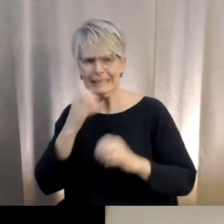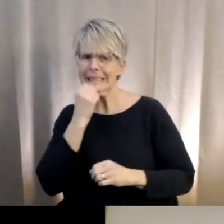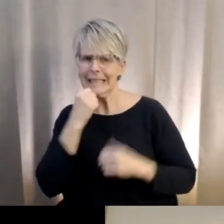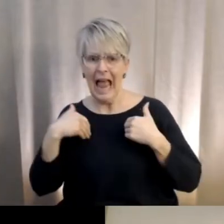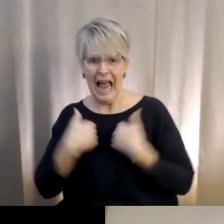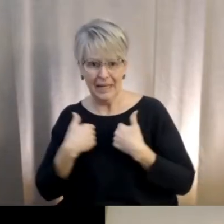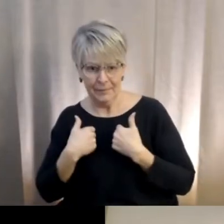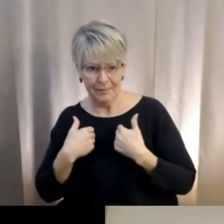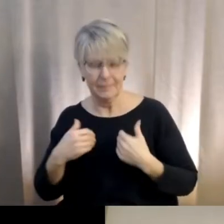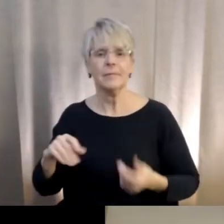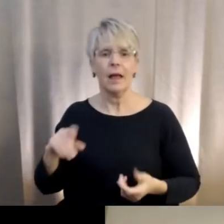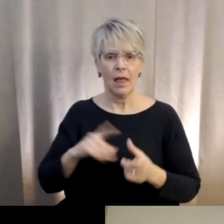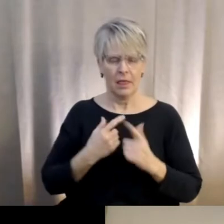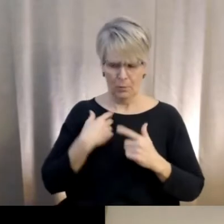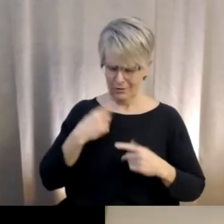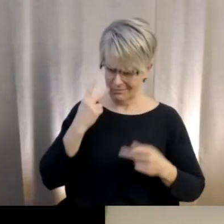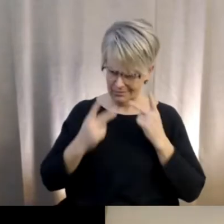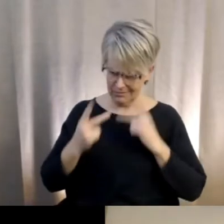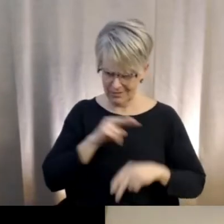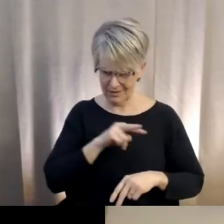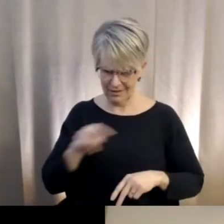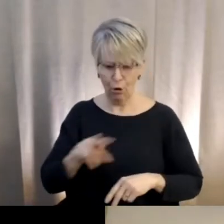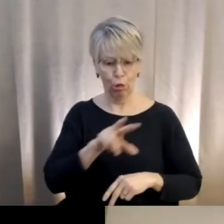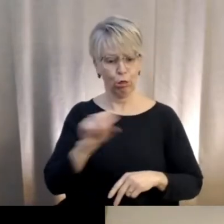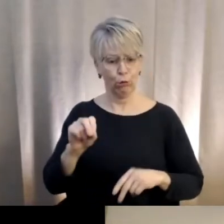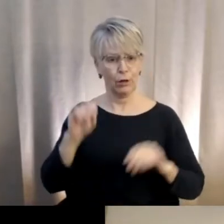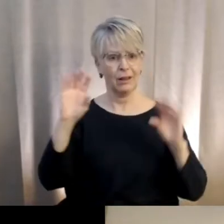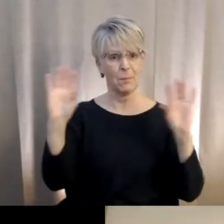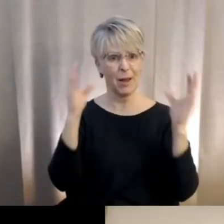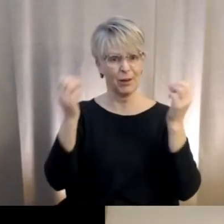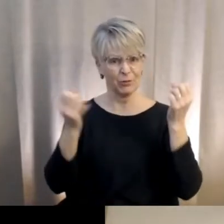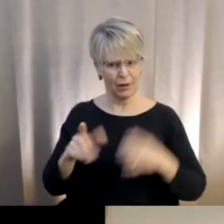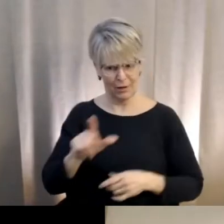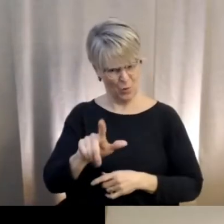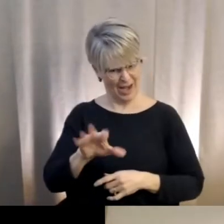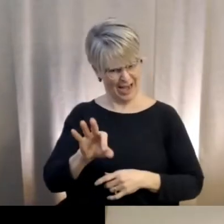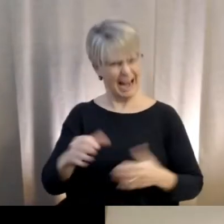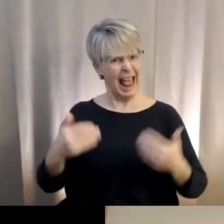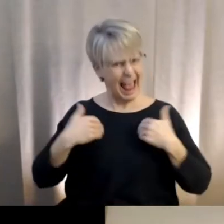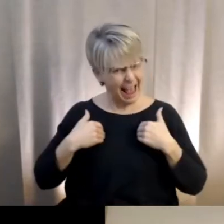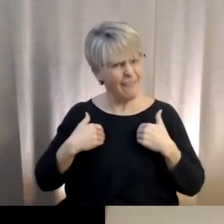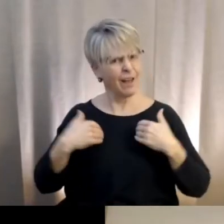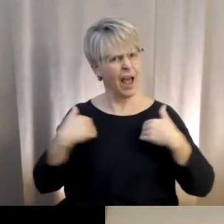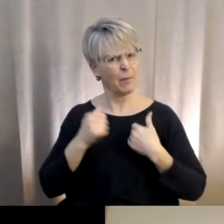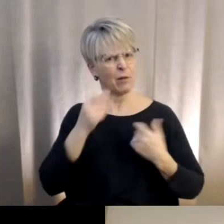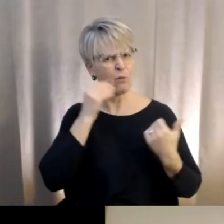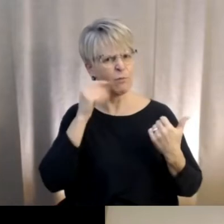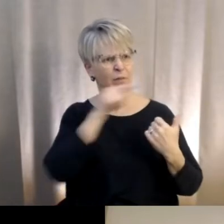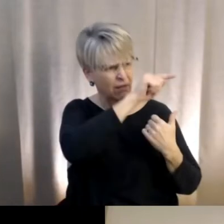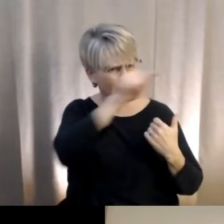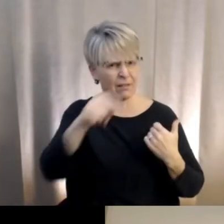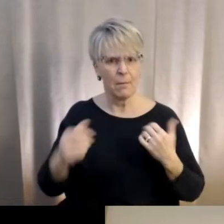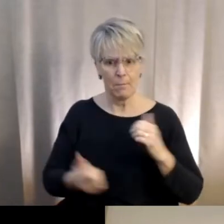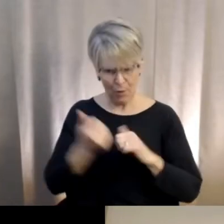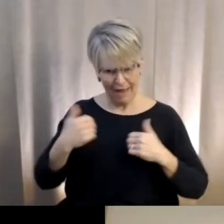then we learned that I think out of 30 paramedics, 29 had an animal at home. Wow. Largely